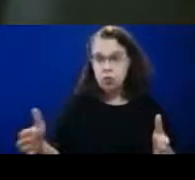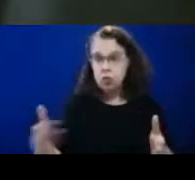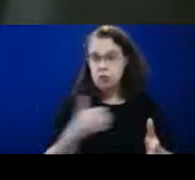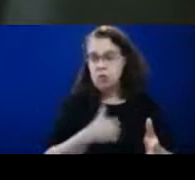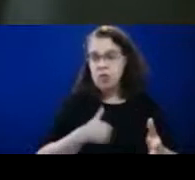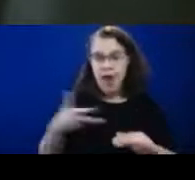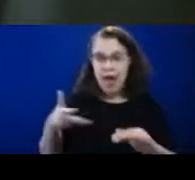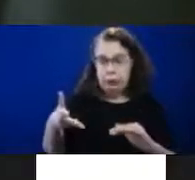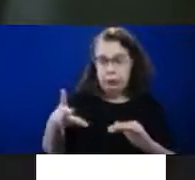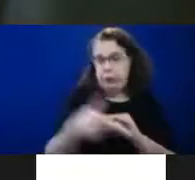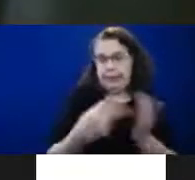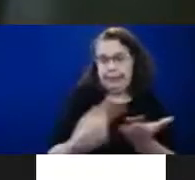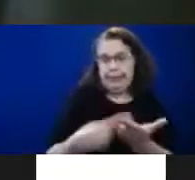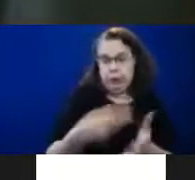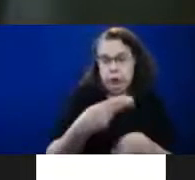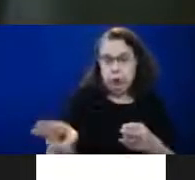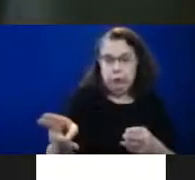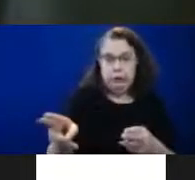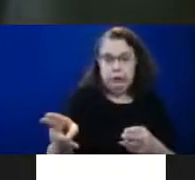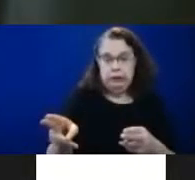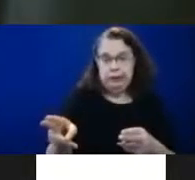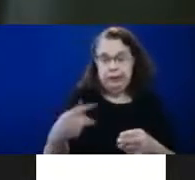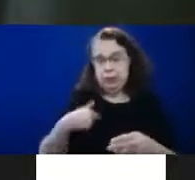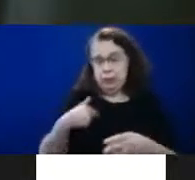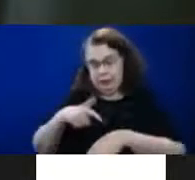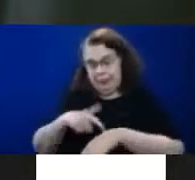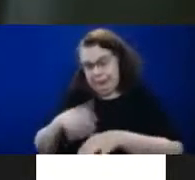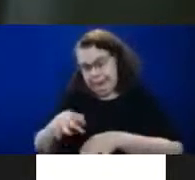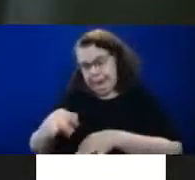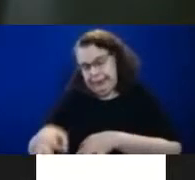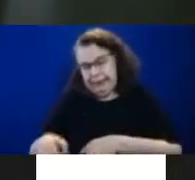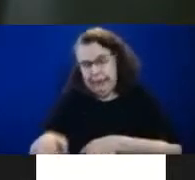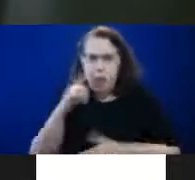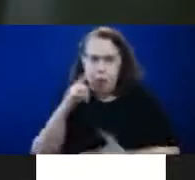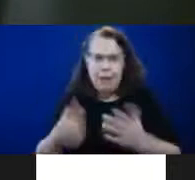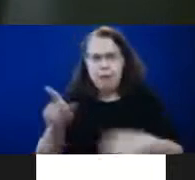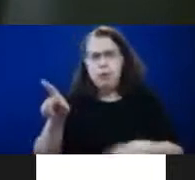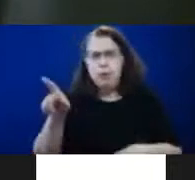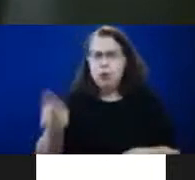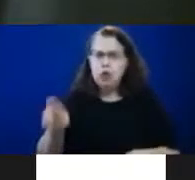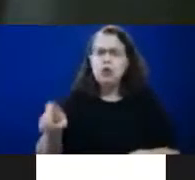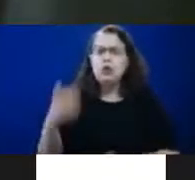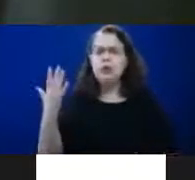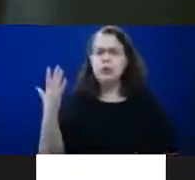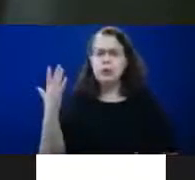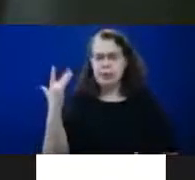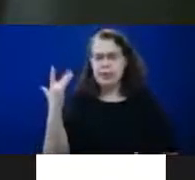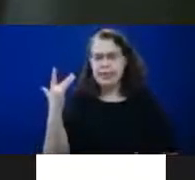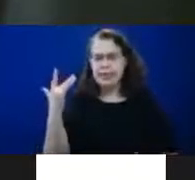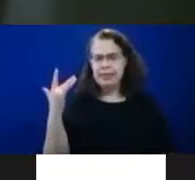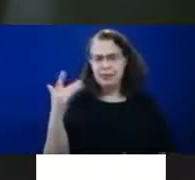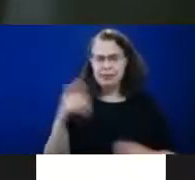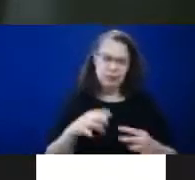but we went a little over. I figured we should go a little over because we had started a little